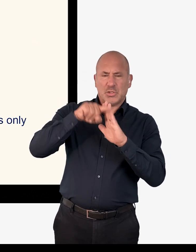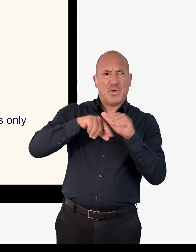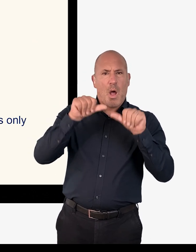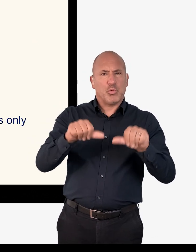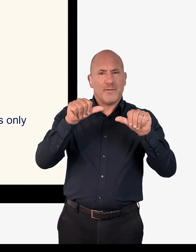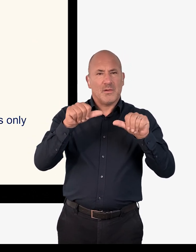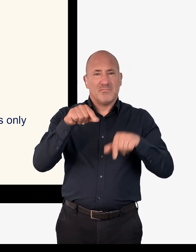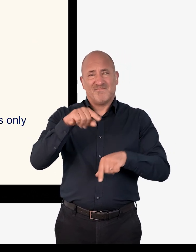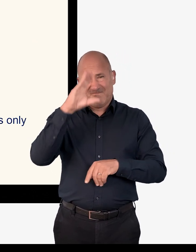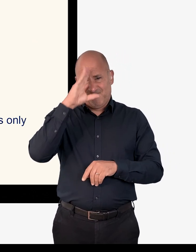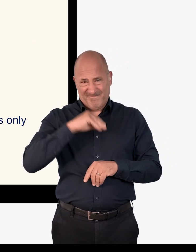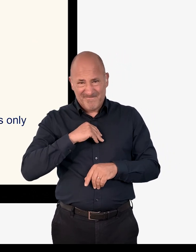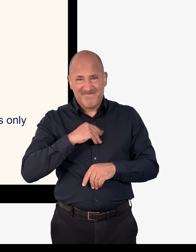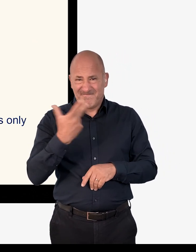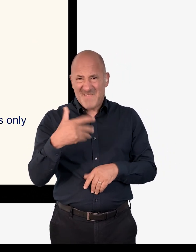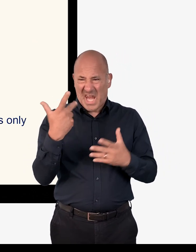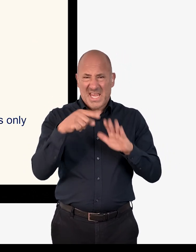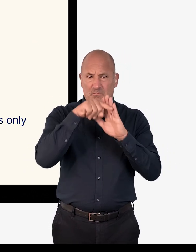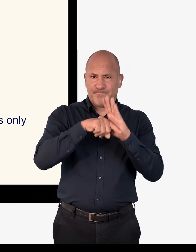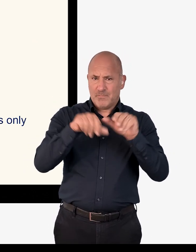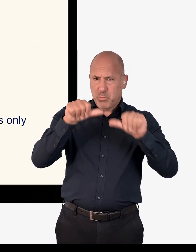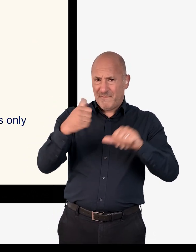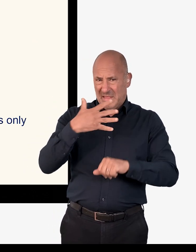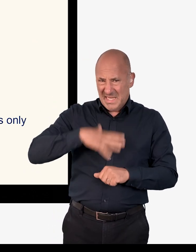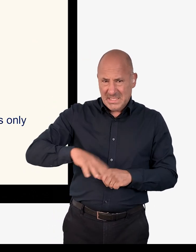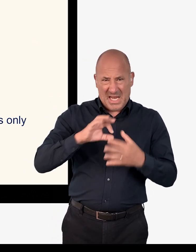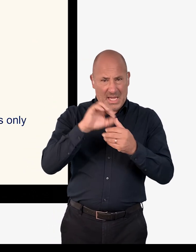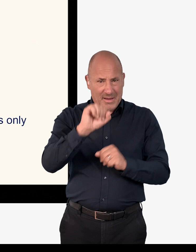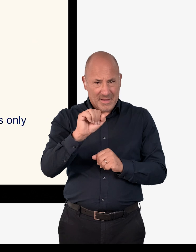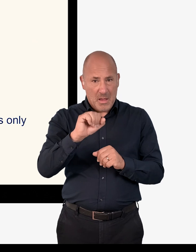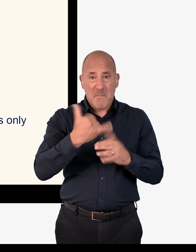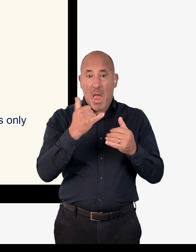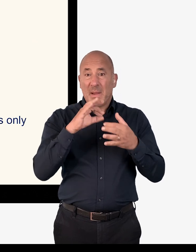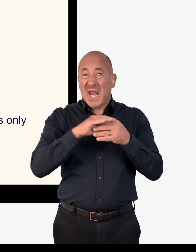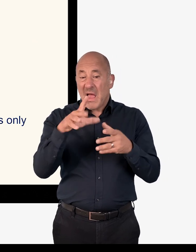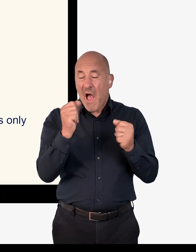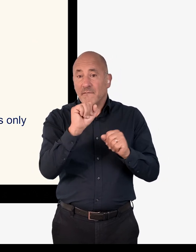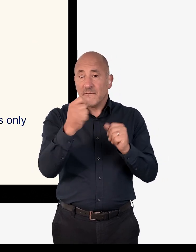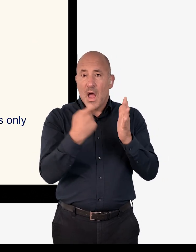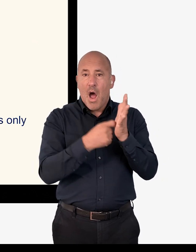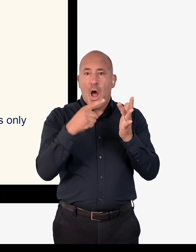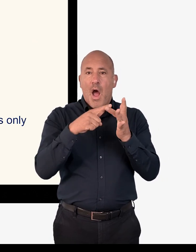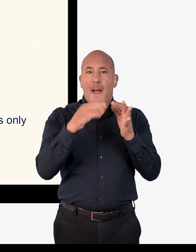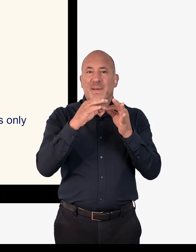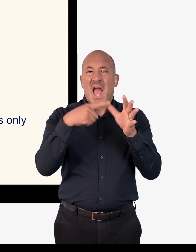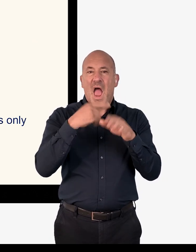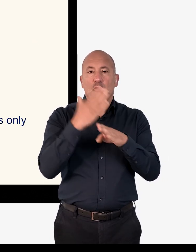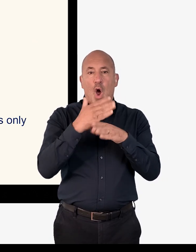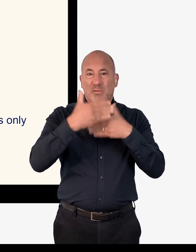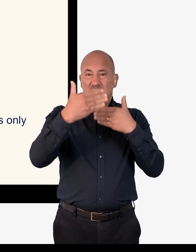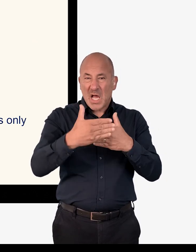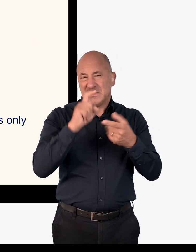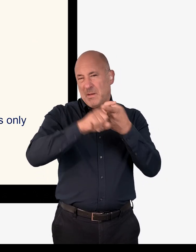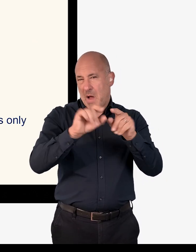Statutory approvals. You will need to confirm any statutory approvals that may be required for your project, and